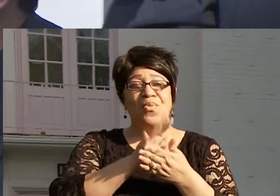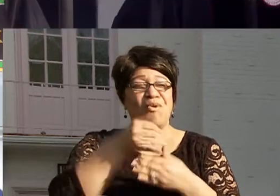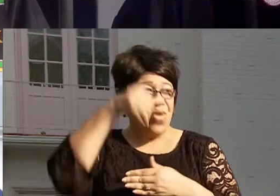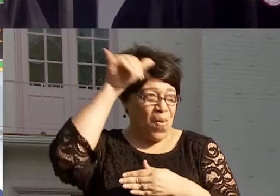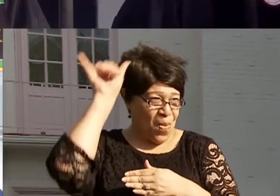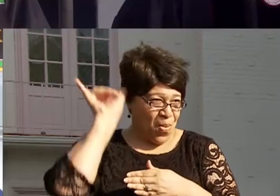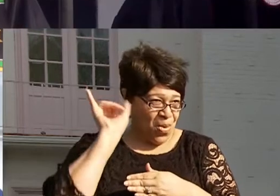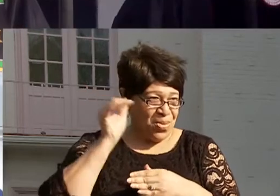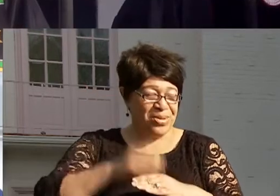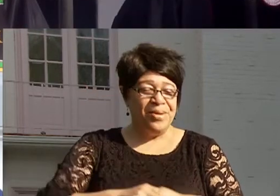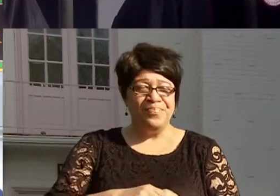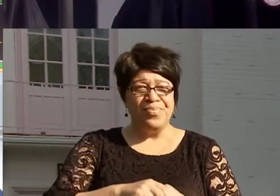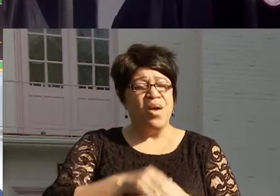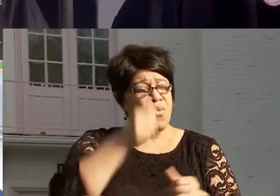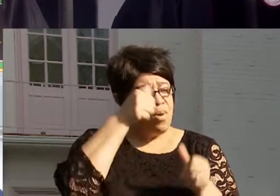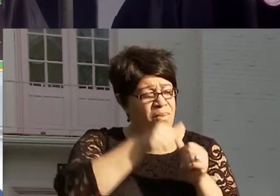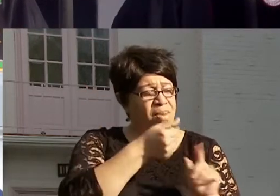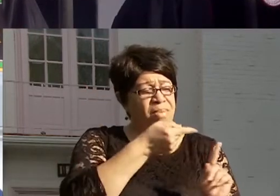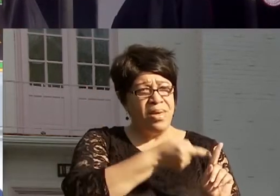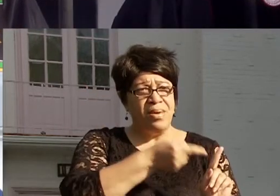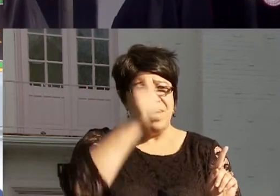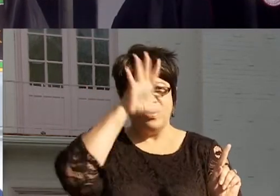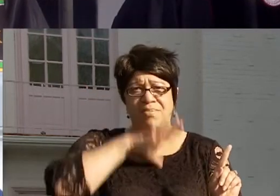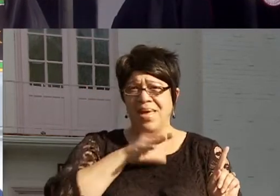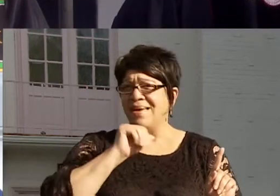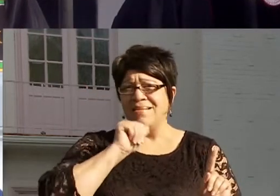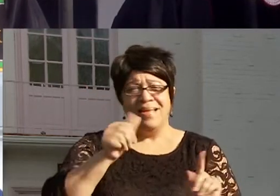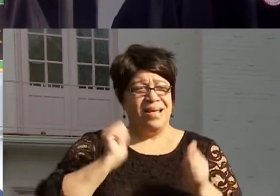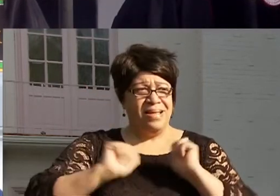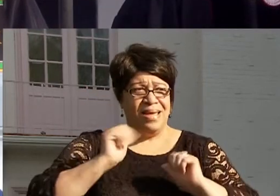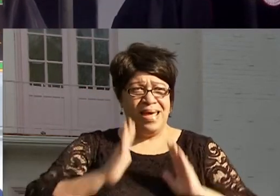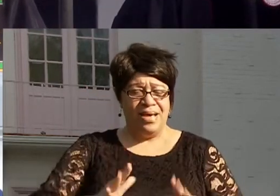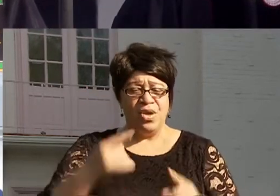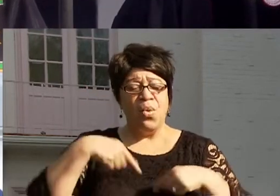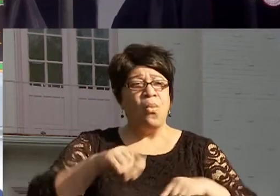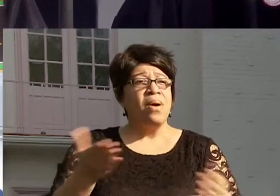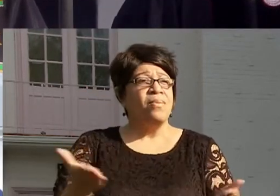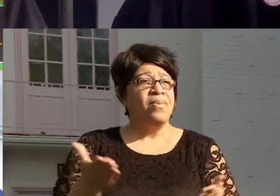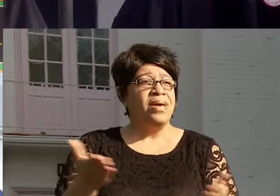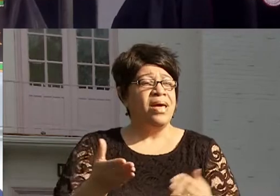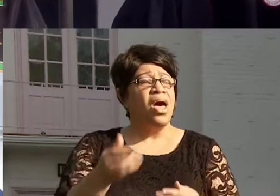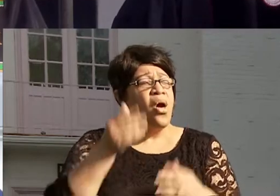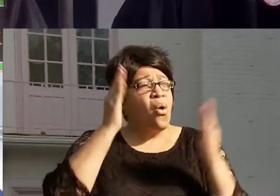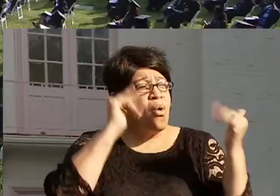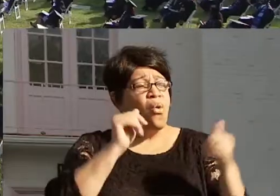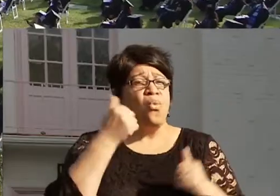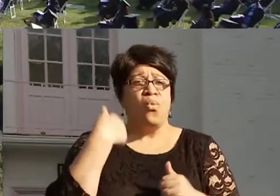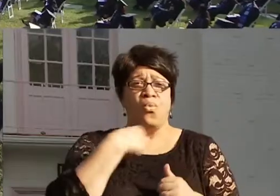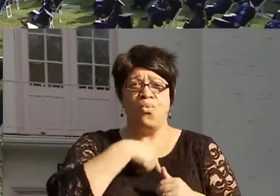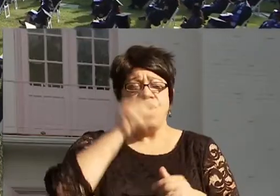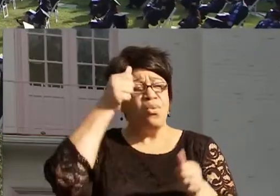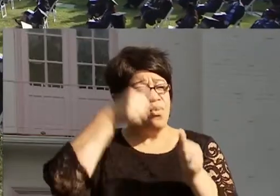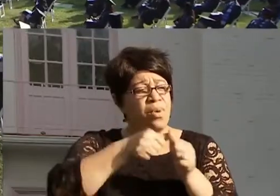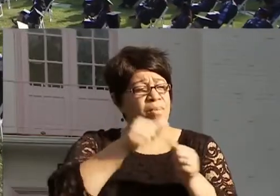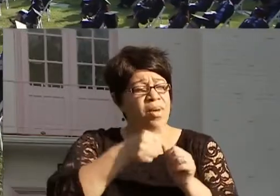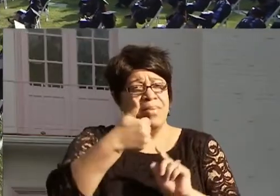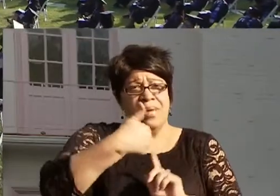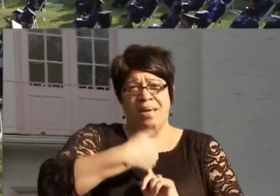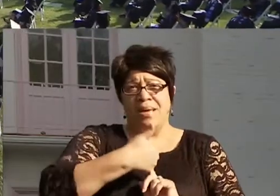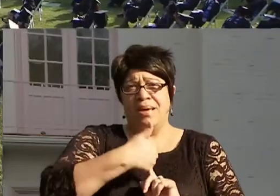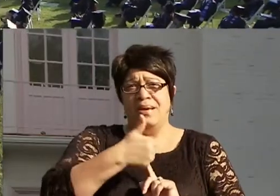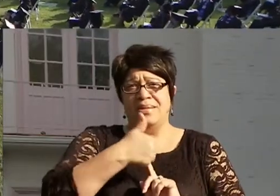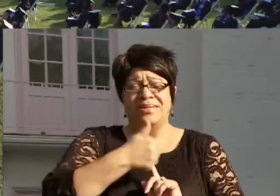actor. As we sit on the Avenue of the Oaks this morning, I hope we all remember who we are, beyond the titles and rewards